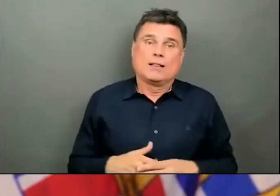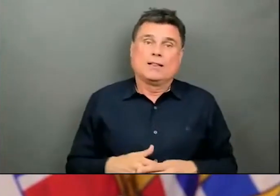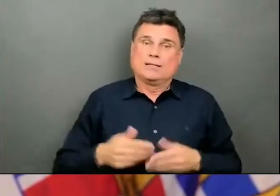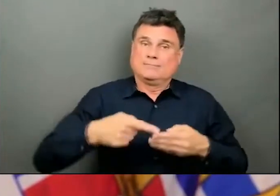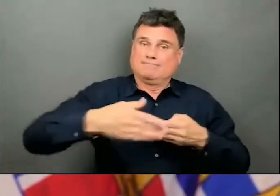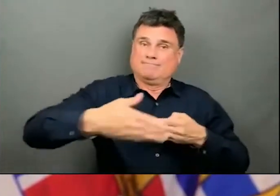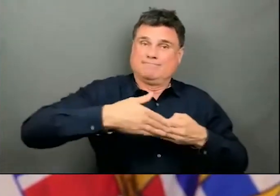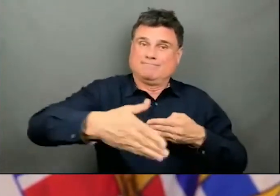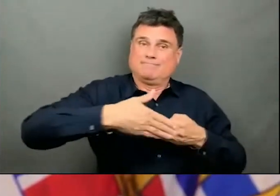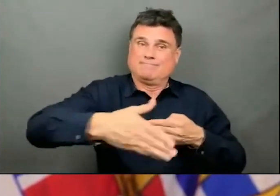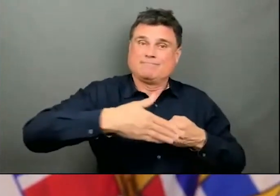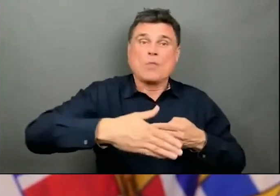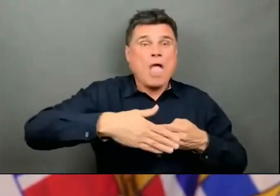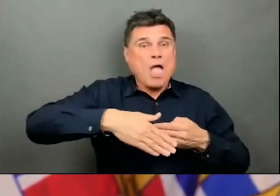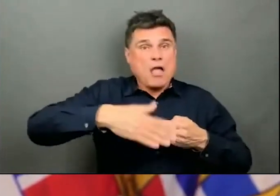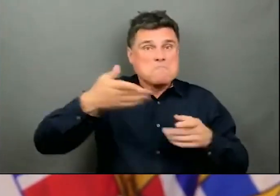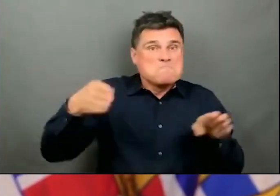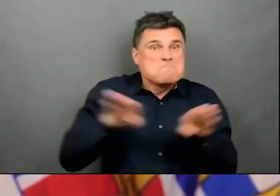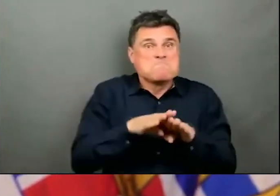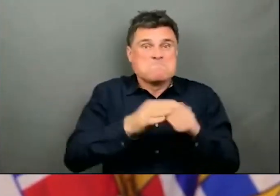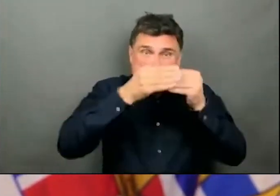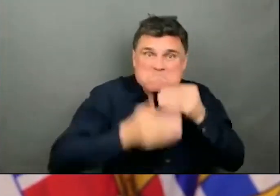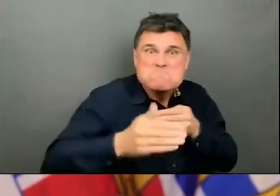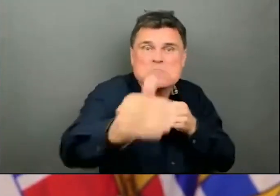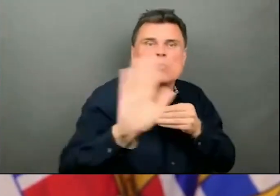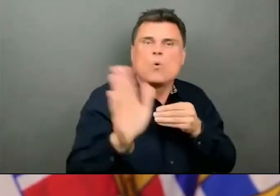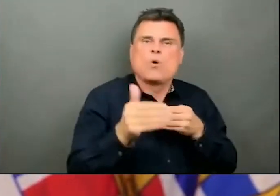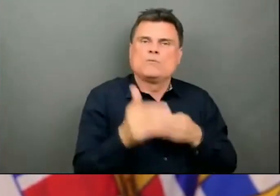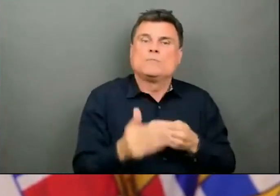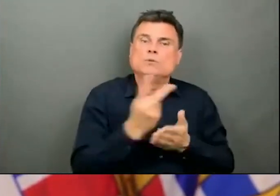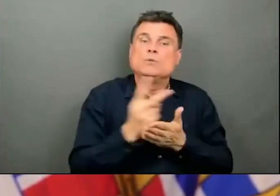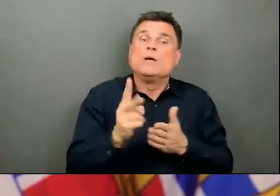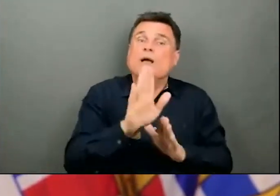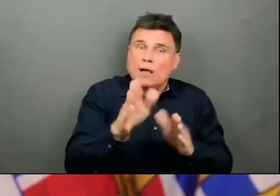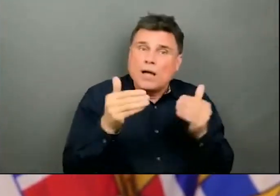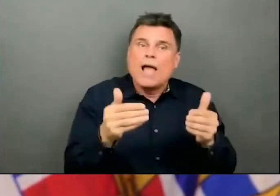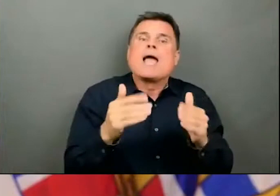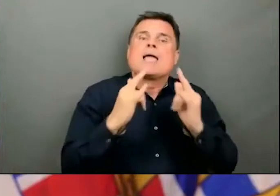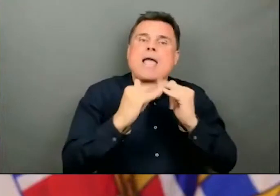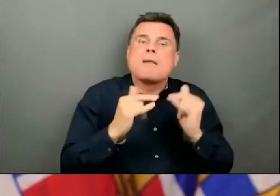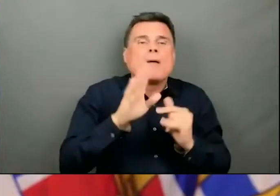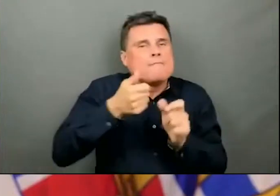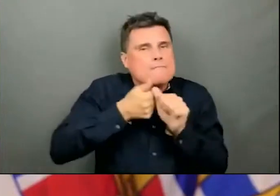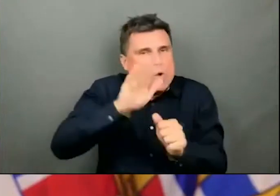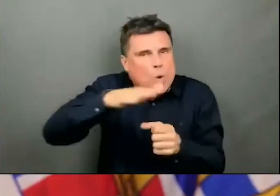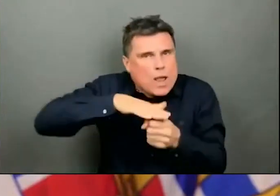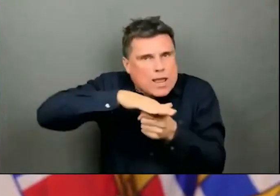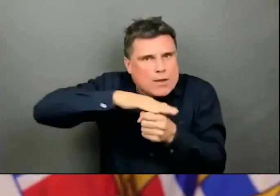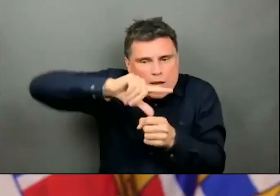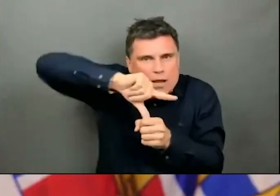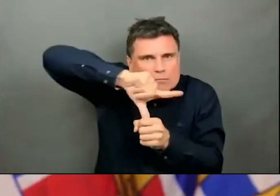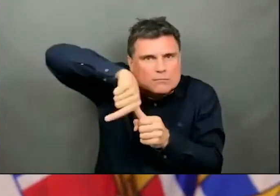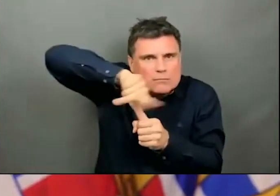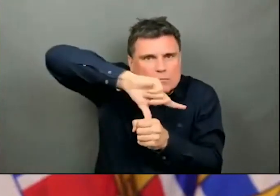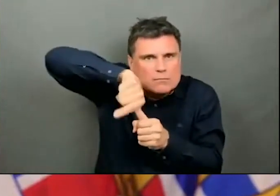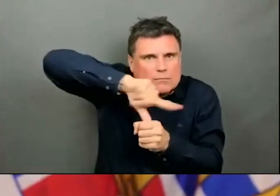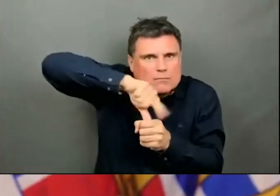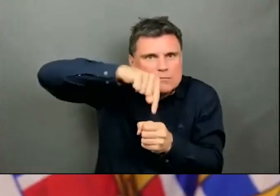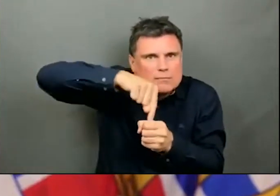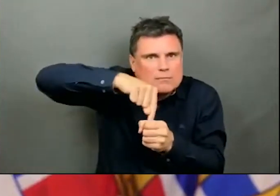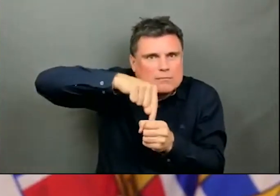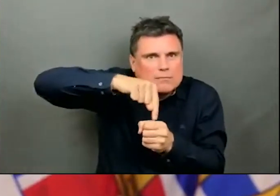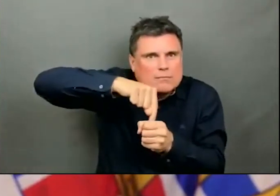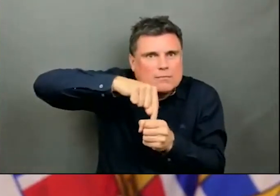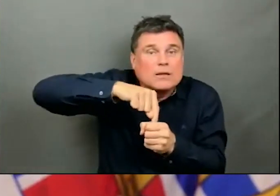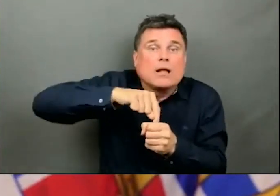camping, but go camping within your area. Don't go to an area with high transmission. And right now, we know that